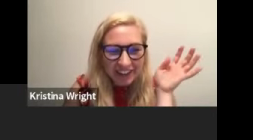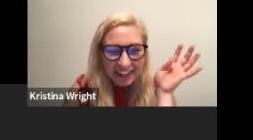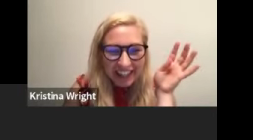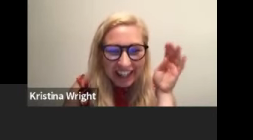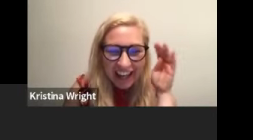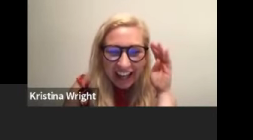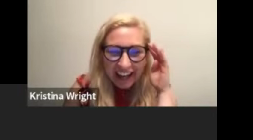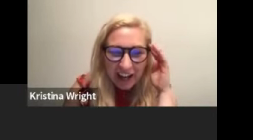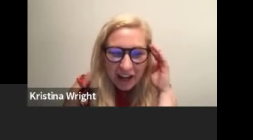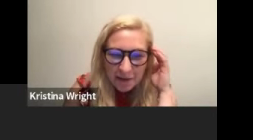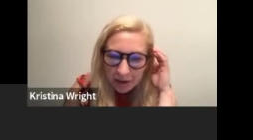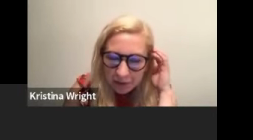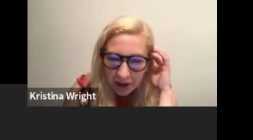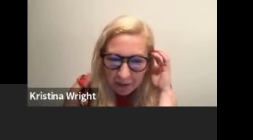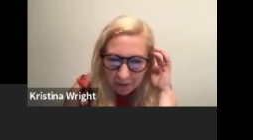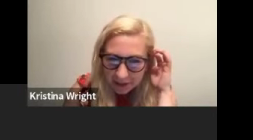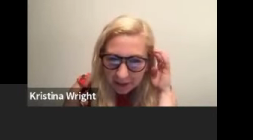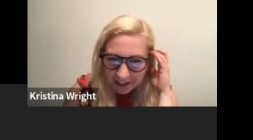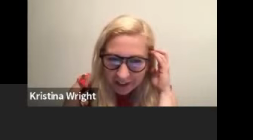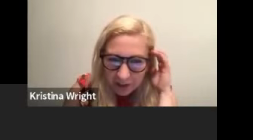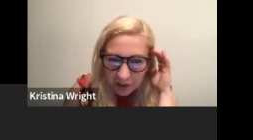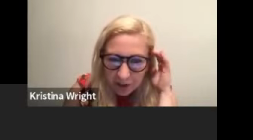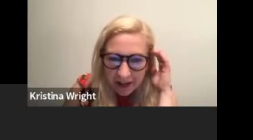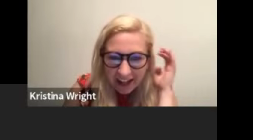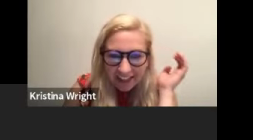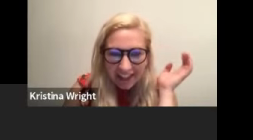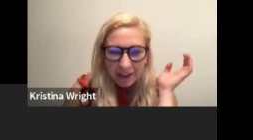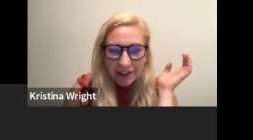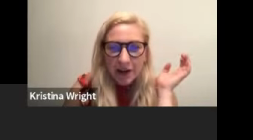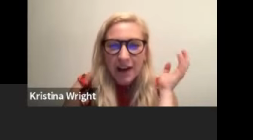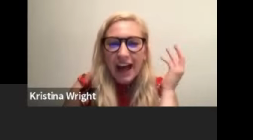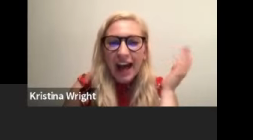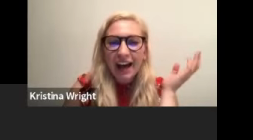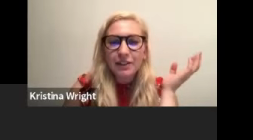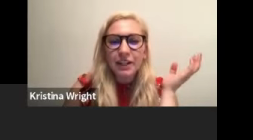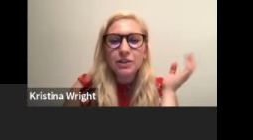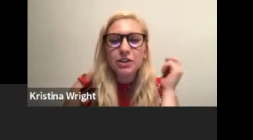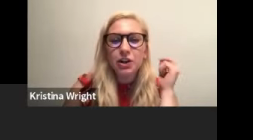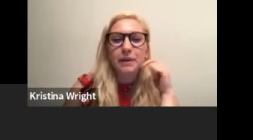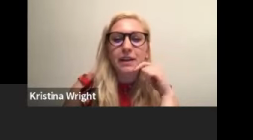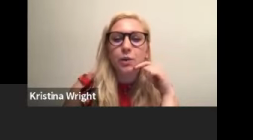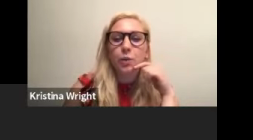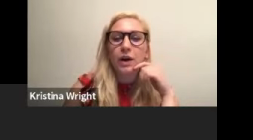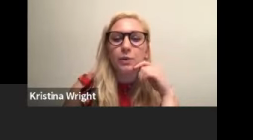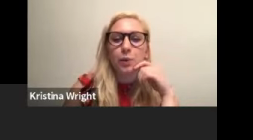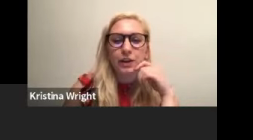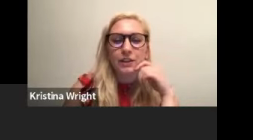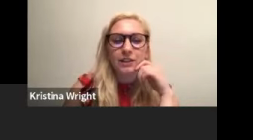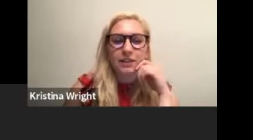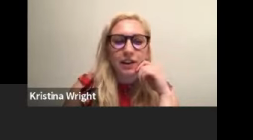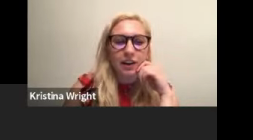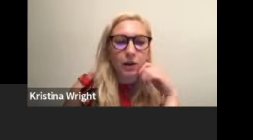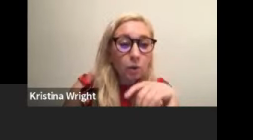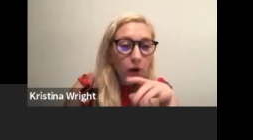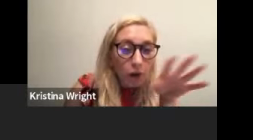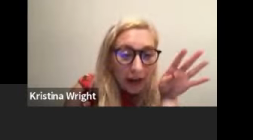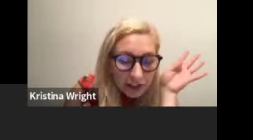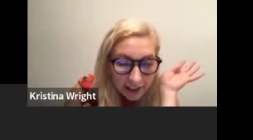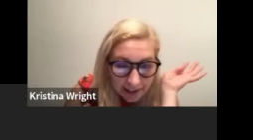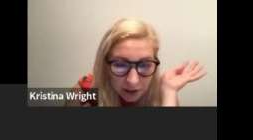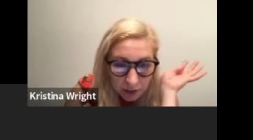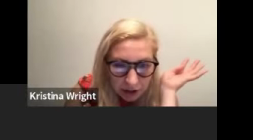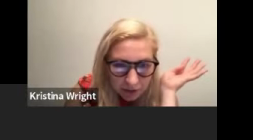have another question from a participant on Zoom, and they want to know, how do you determine what words are?